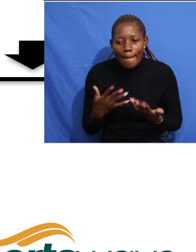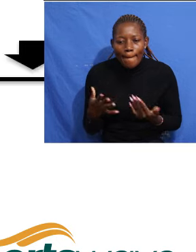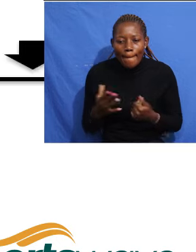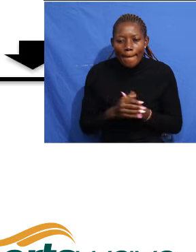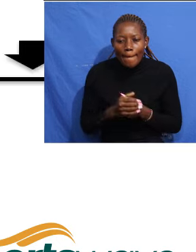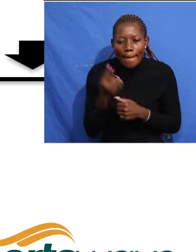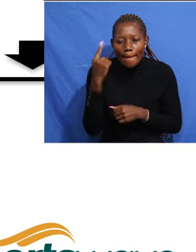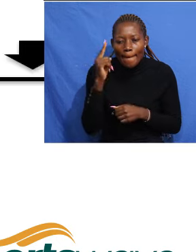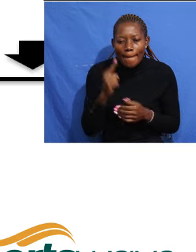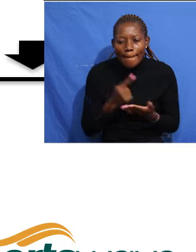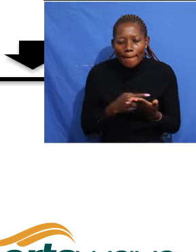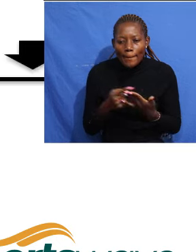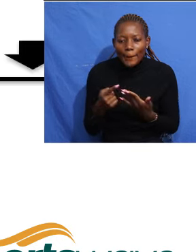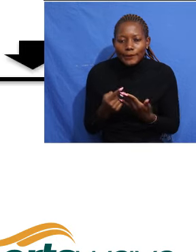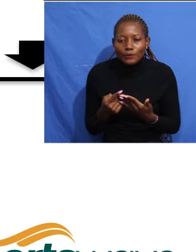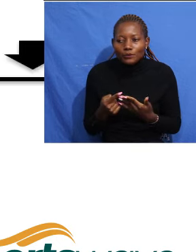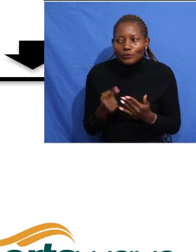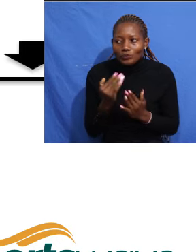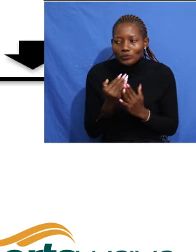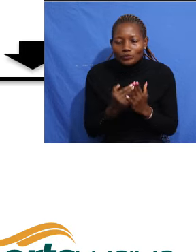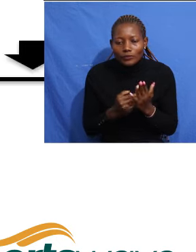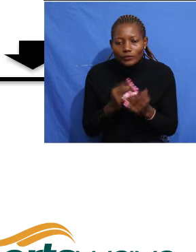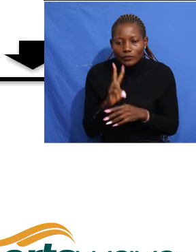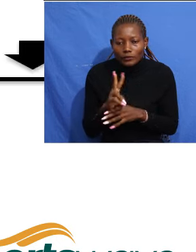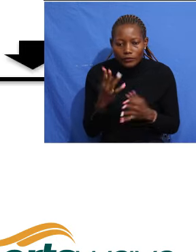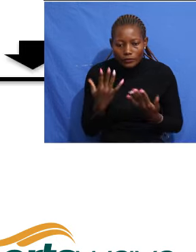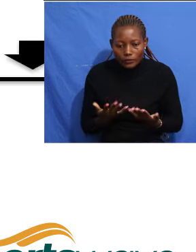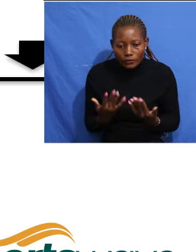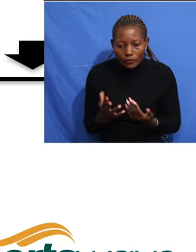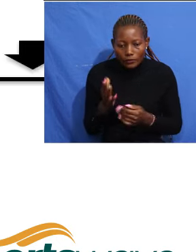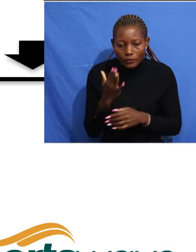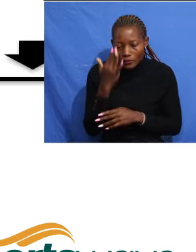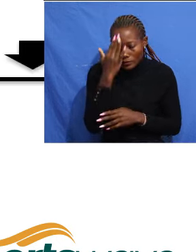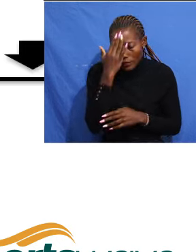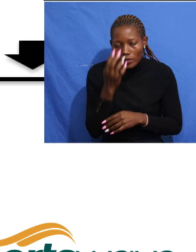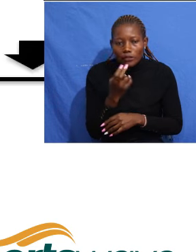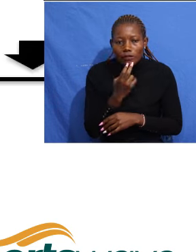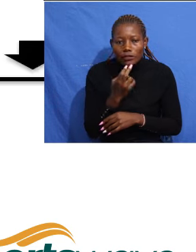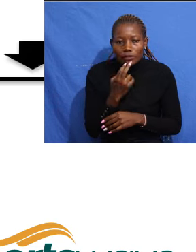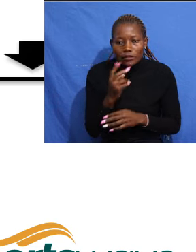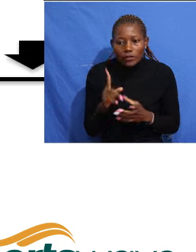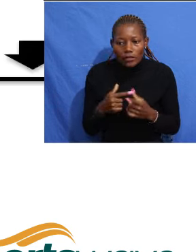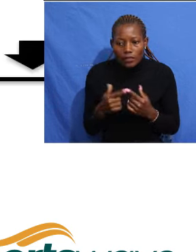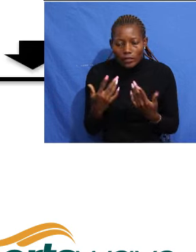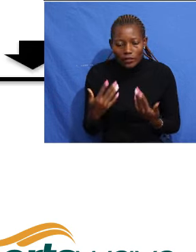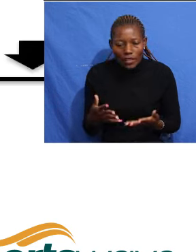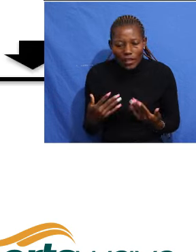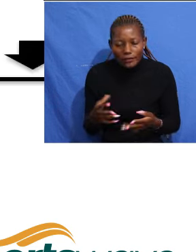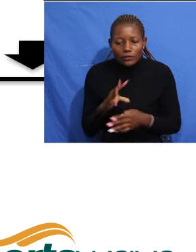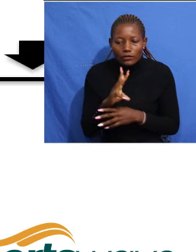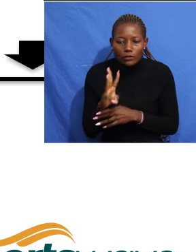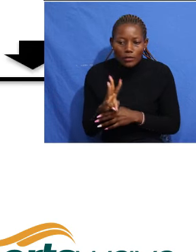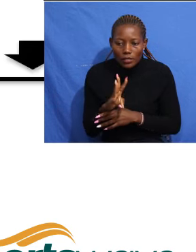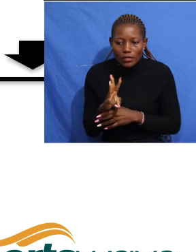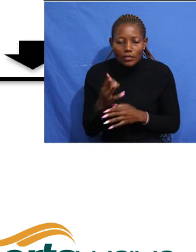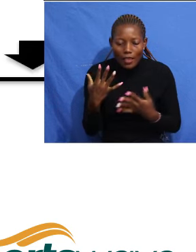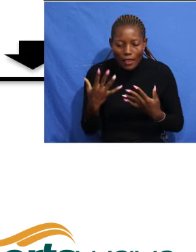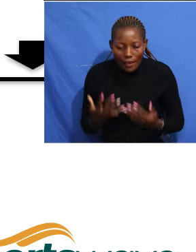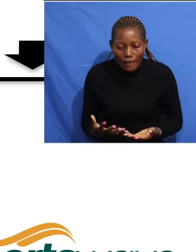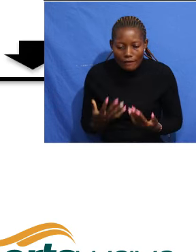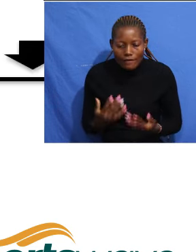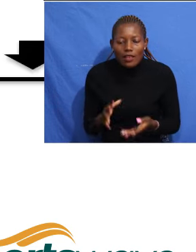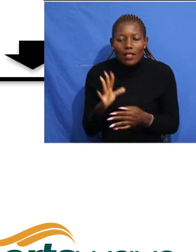for a week program too. You go heavy on Monday and Tuesday and go light on Wednesday, and you go heavy again